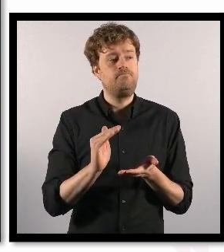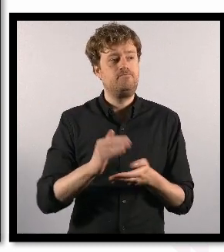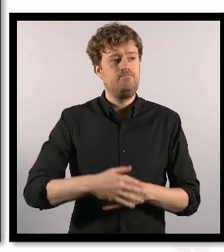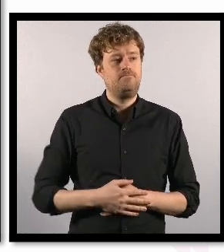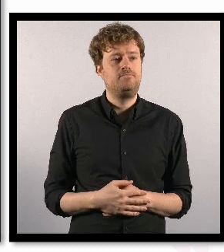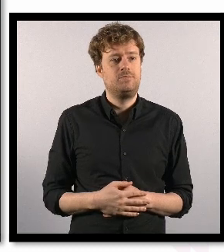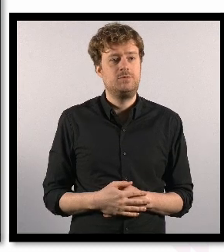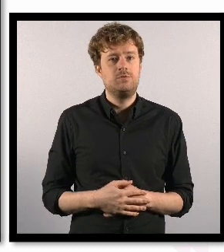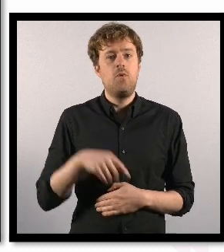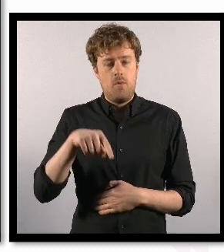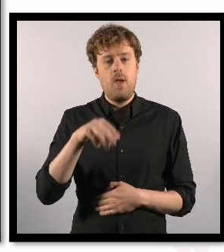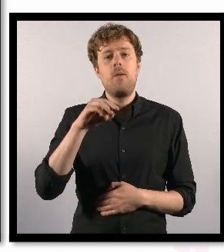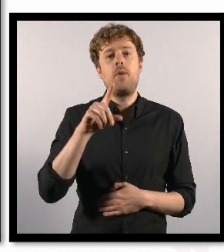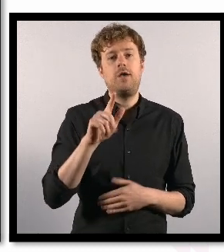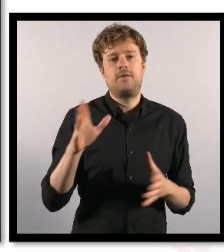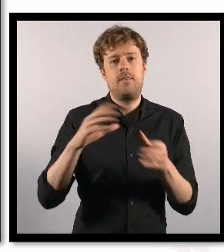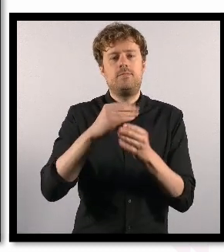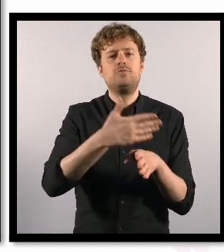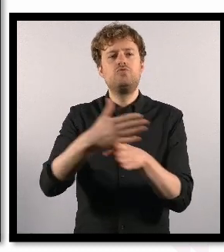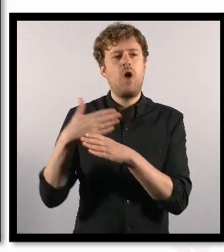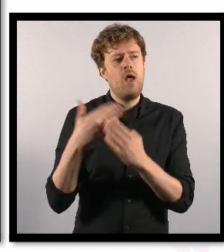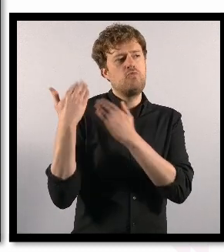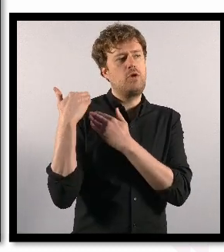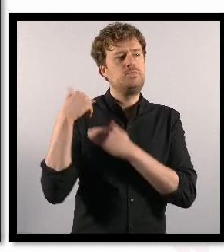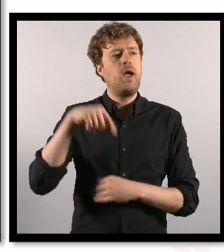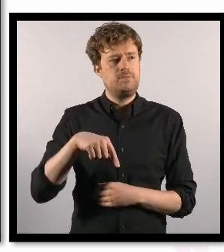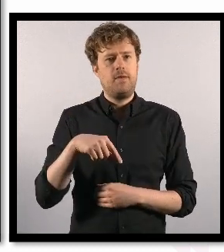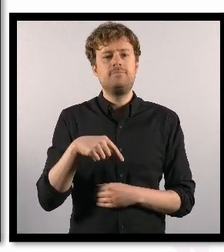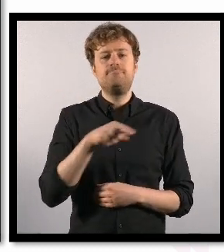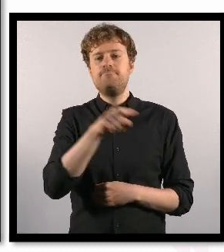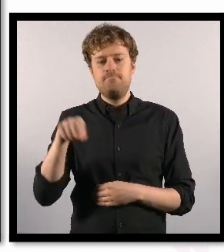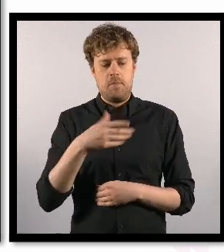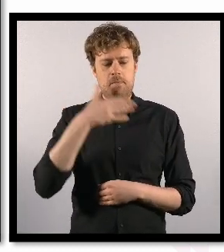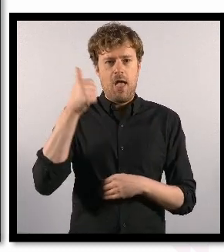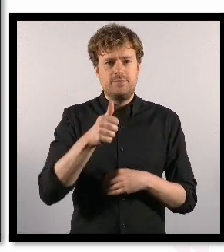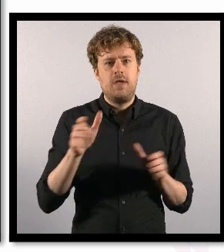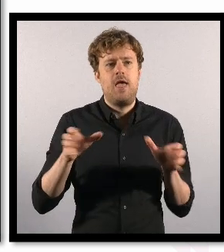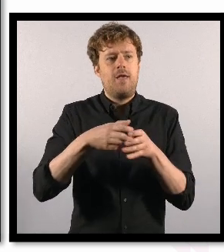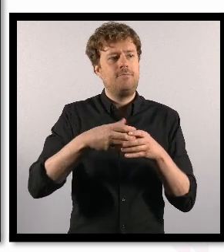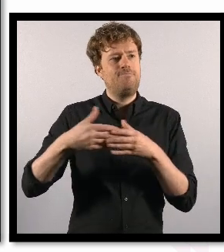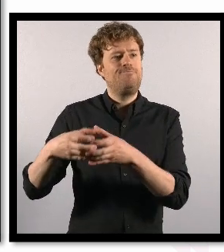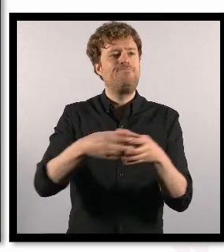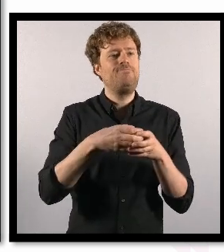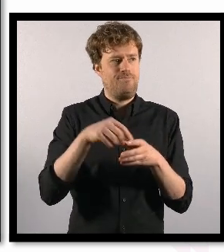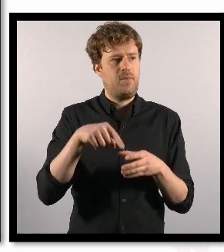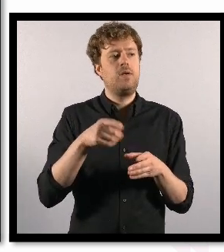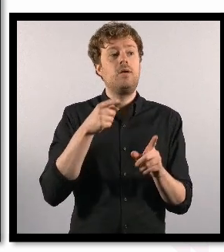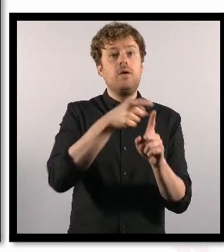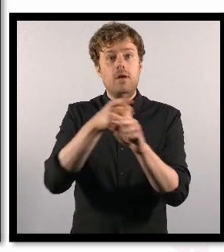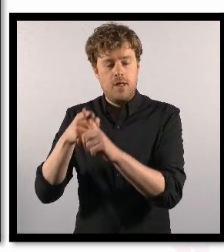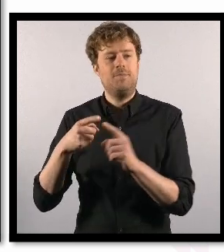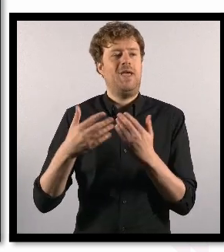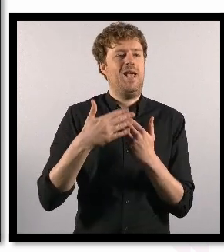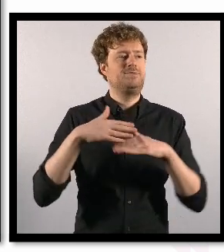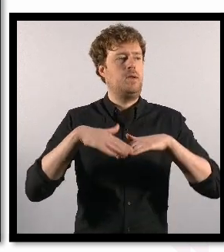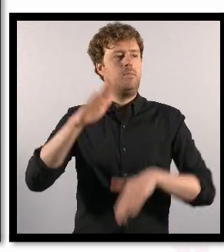am hiring, and we have jobs open in our China and India tech centers in Guangzhou and Pune. So if you're interested in working at a scale